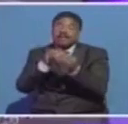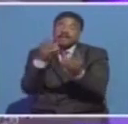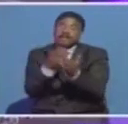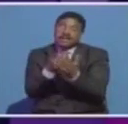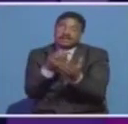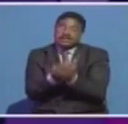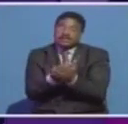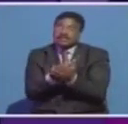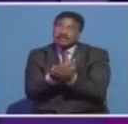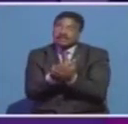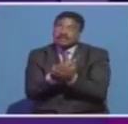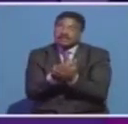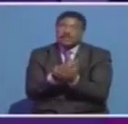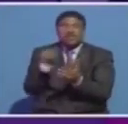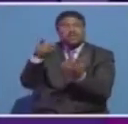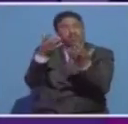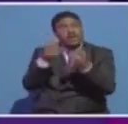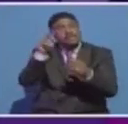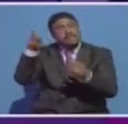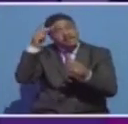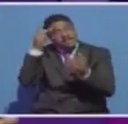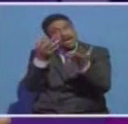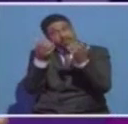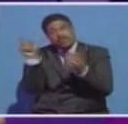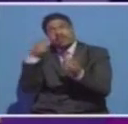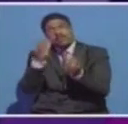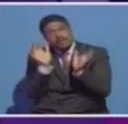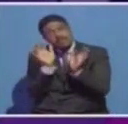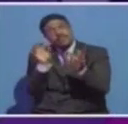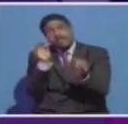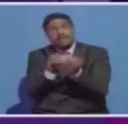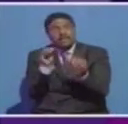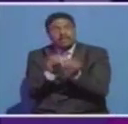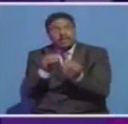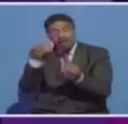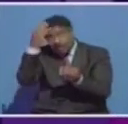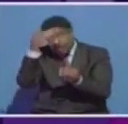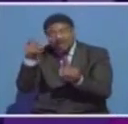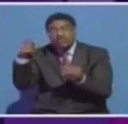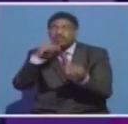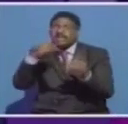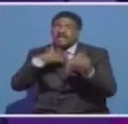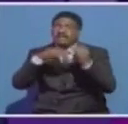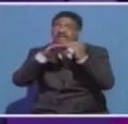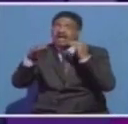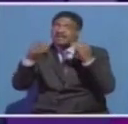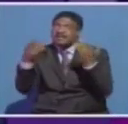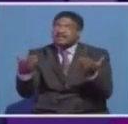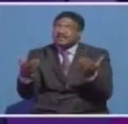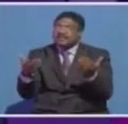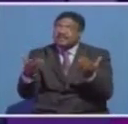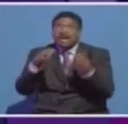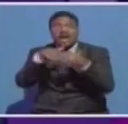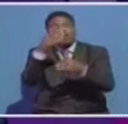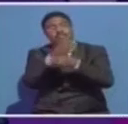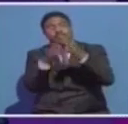me you need to push for more political will. Yes. Because yes. I mean we seem not to have standards on how to build our homes, how to build markets, how to